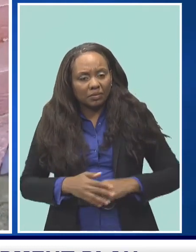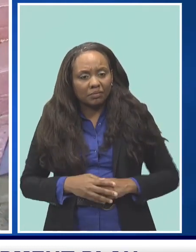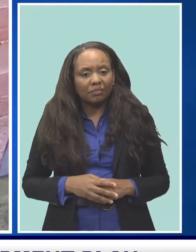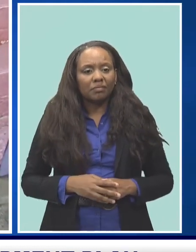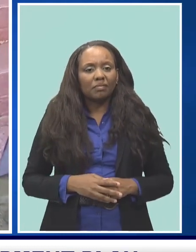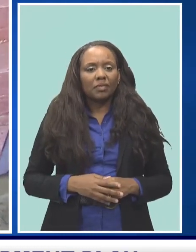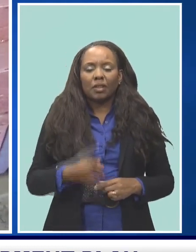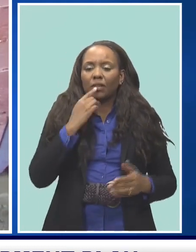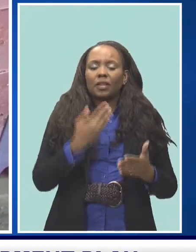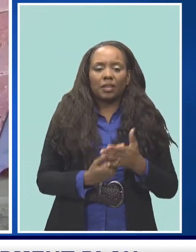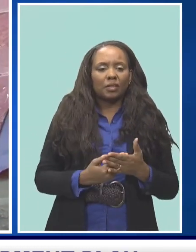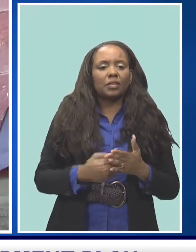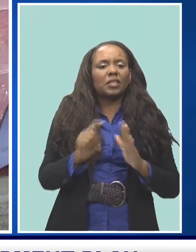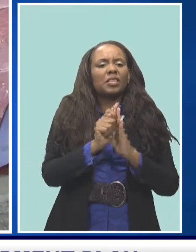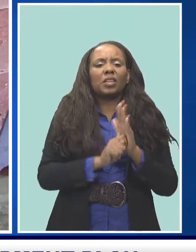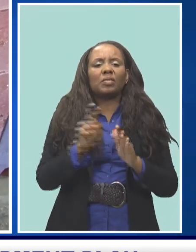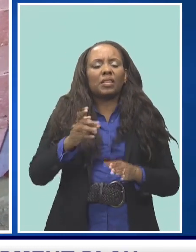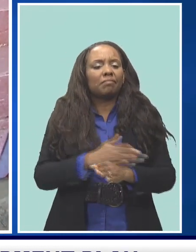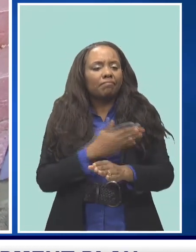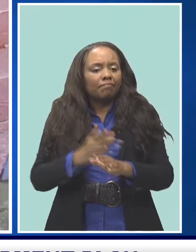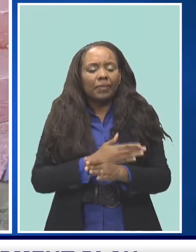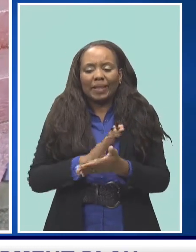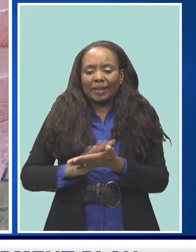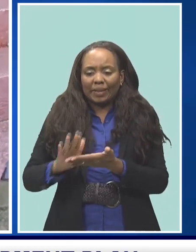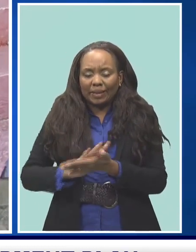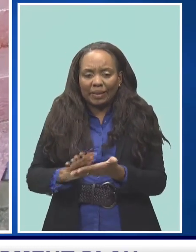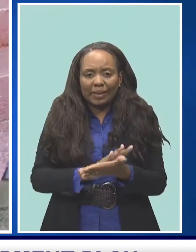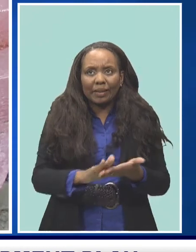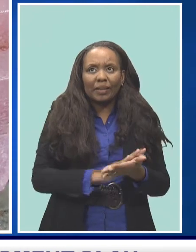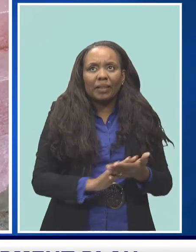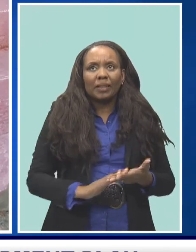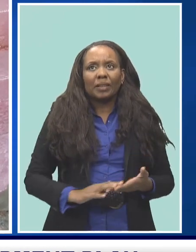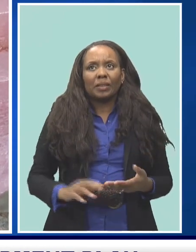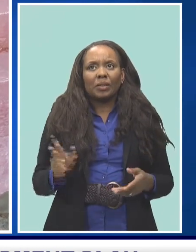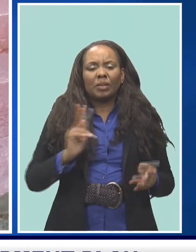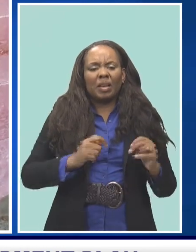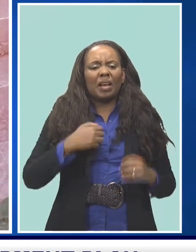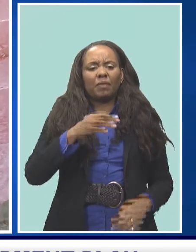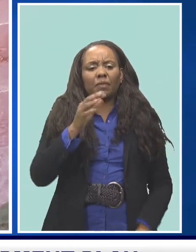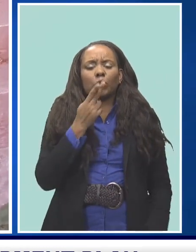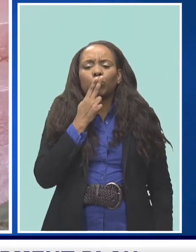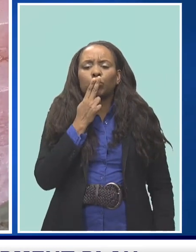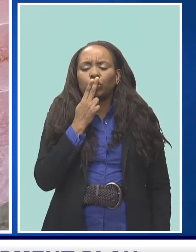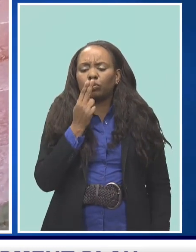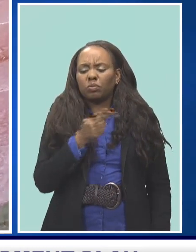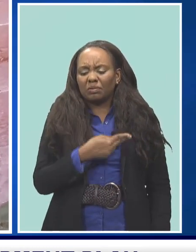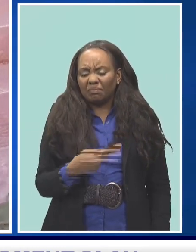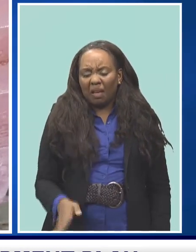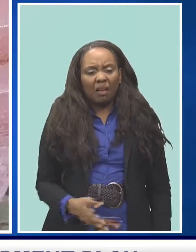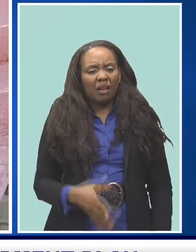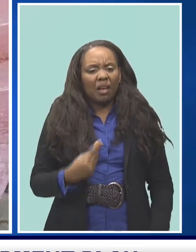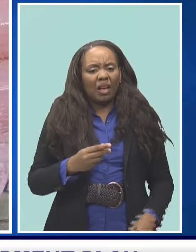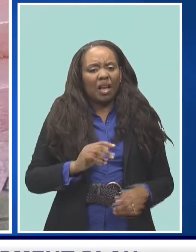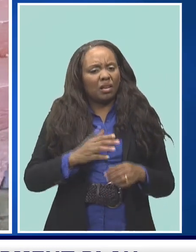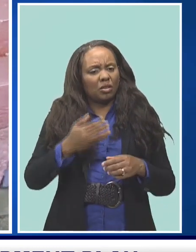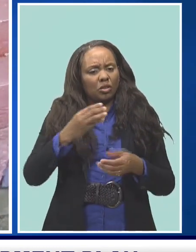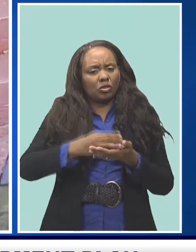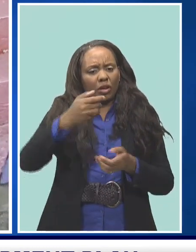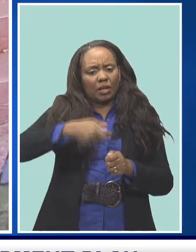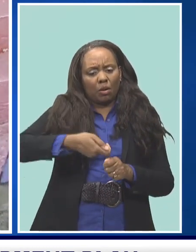They really want developing and cleaning up. And stop people from 20 and just cigarettes and stoppers on the street. Keep Barbados